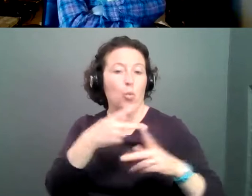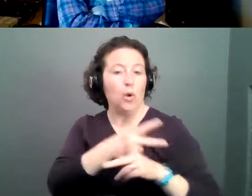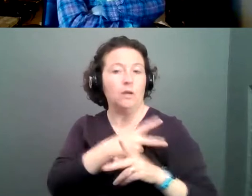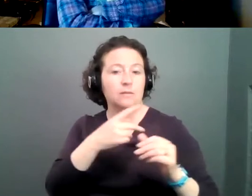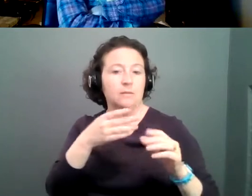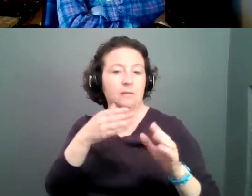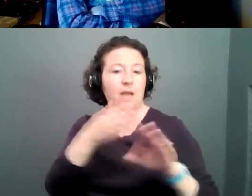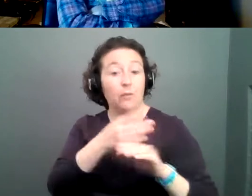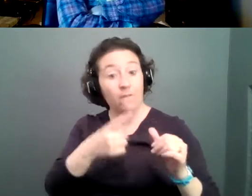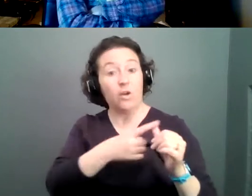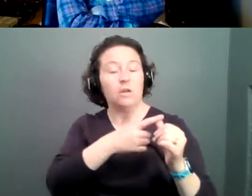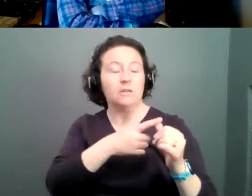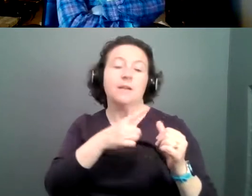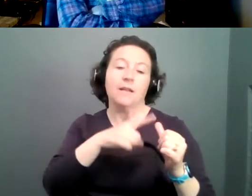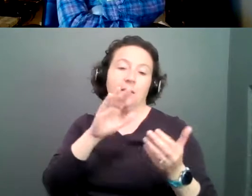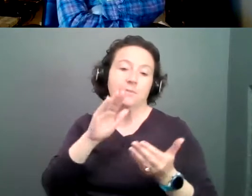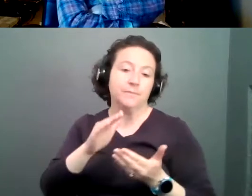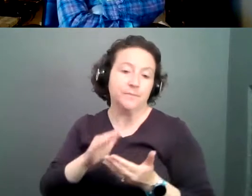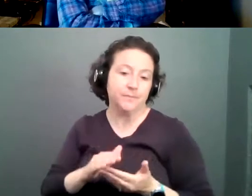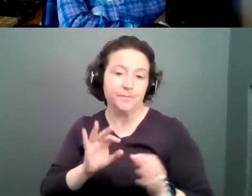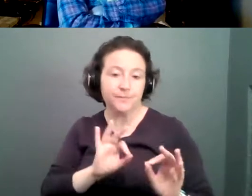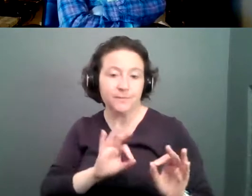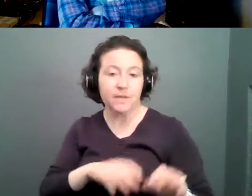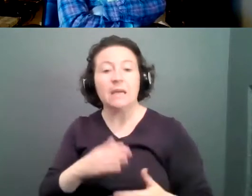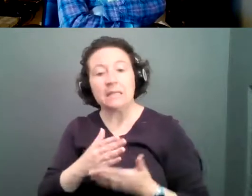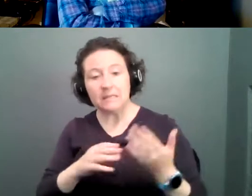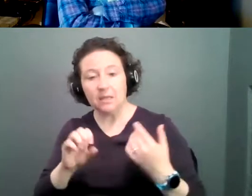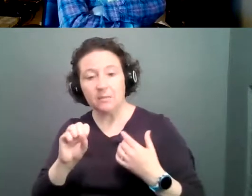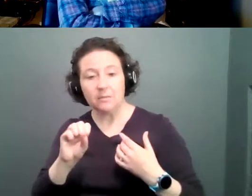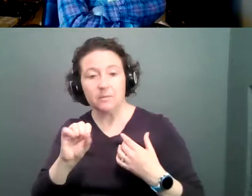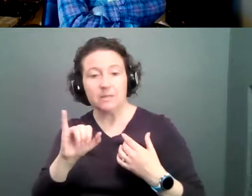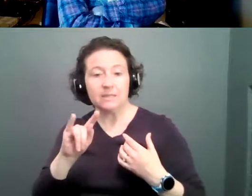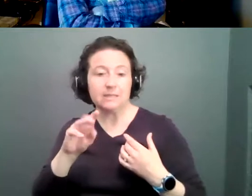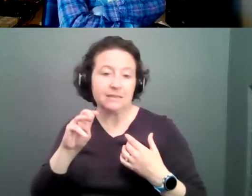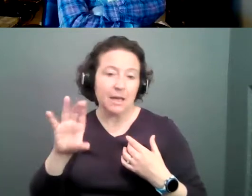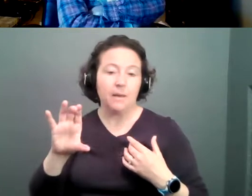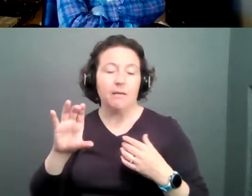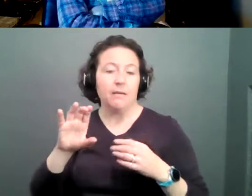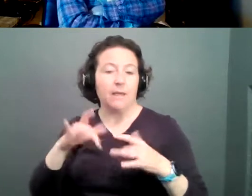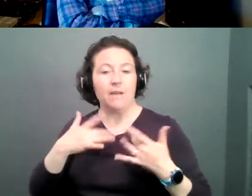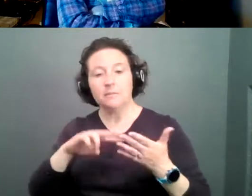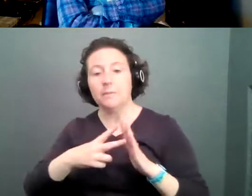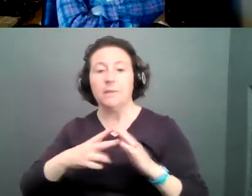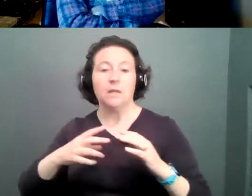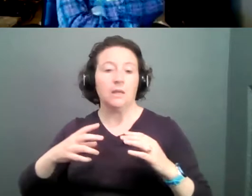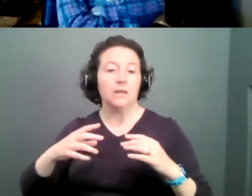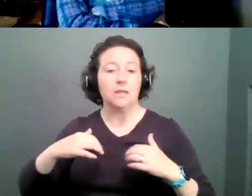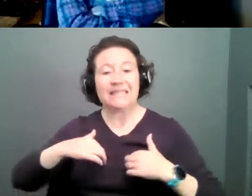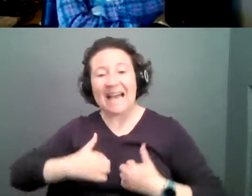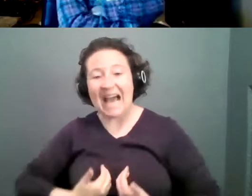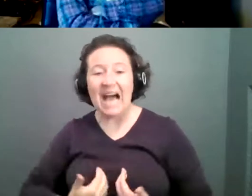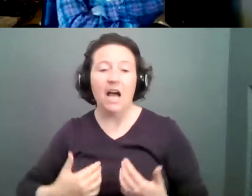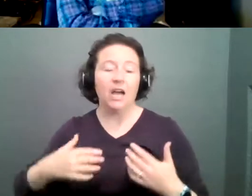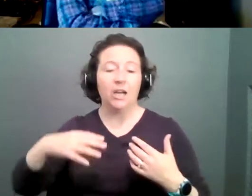moderate. There have been some systemic events, which predominantly included fatigue, headache, chills, muscle pain, as well